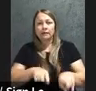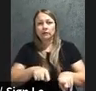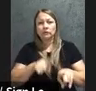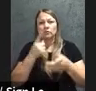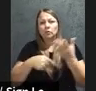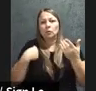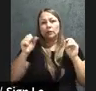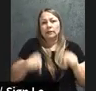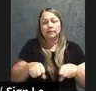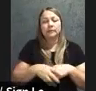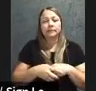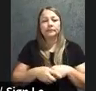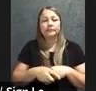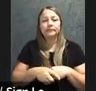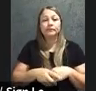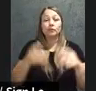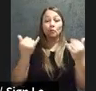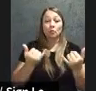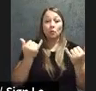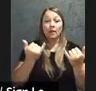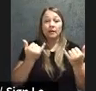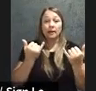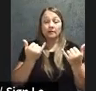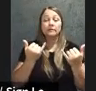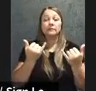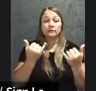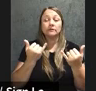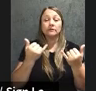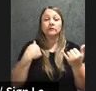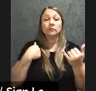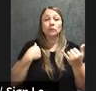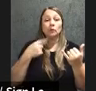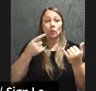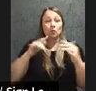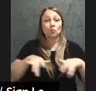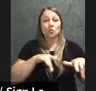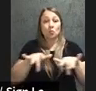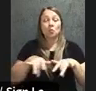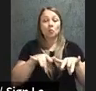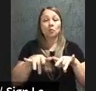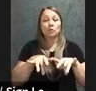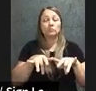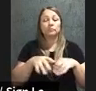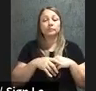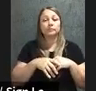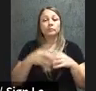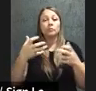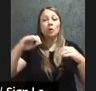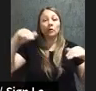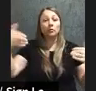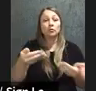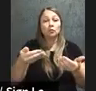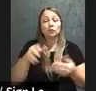right now, make sure yes, we are recording. Want to introduce Ms.